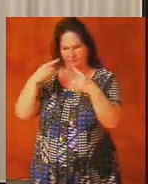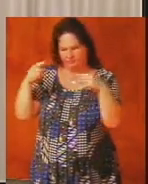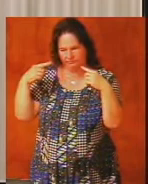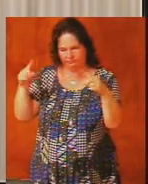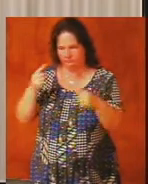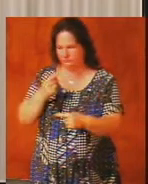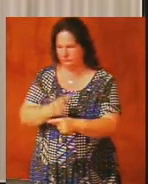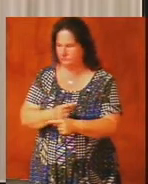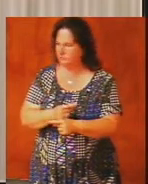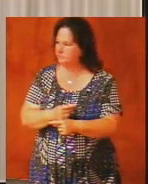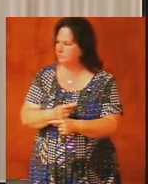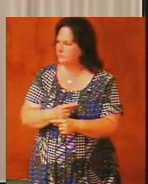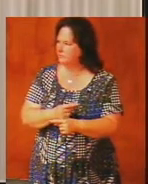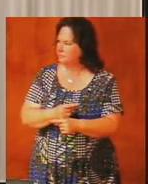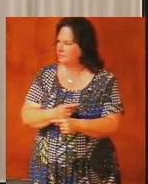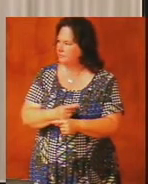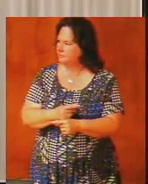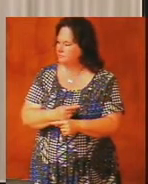it?